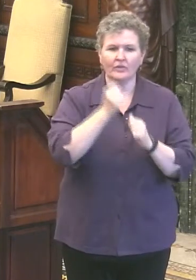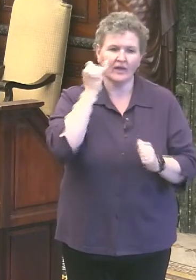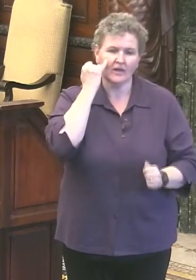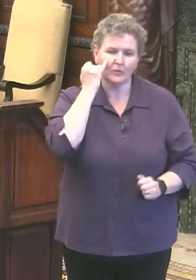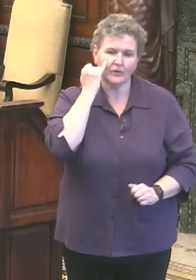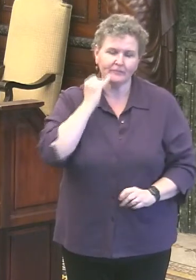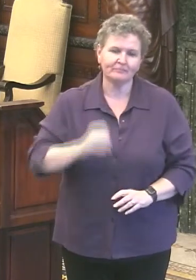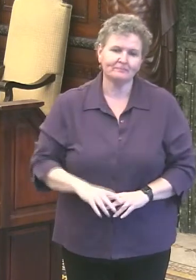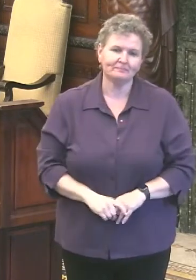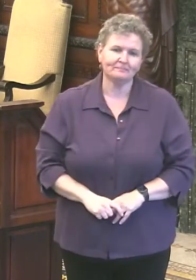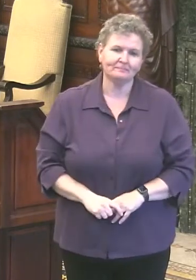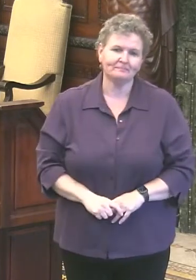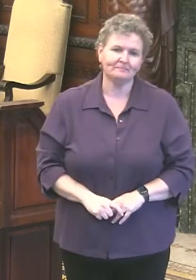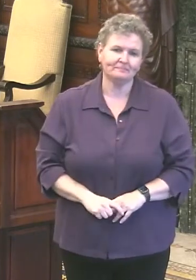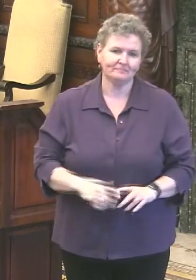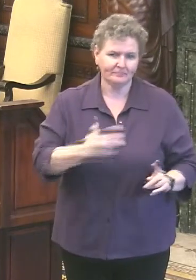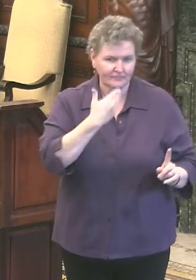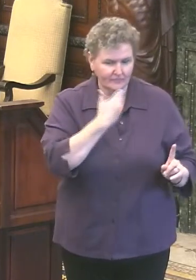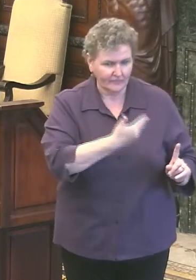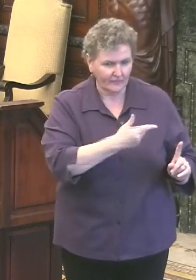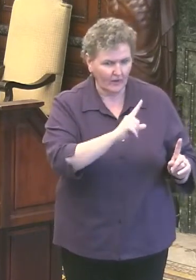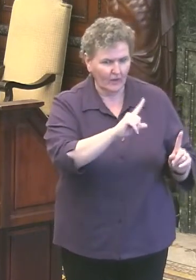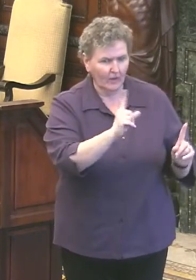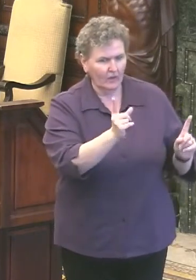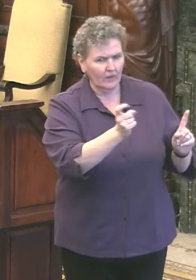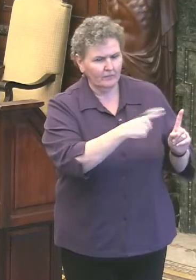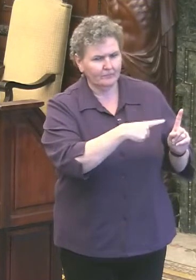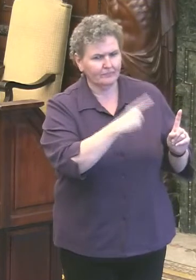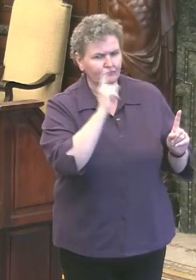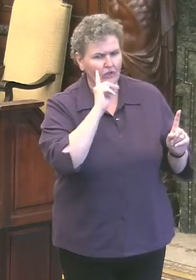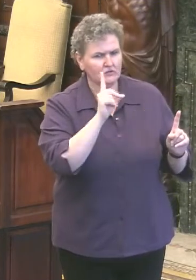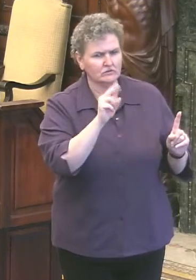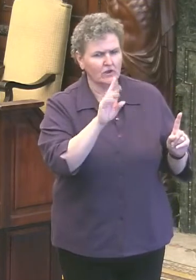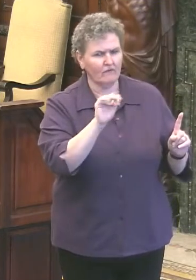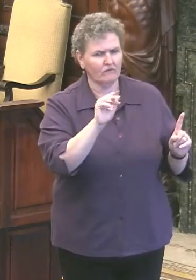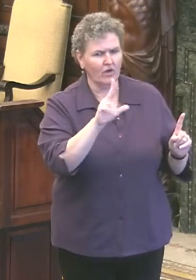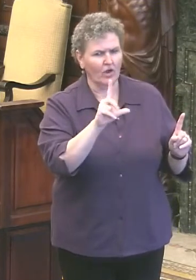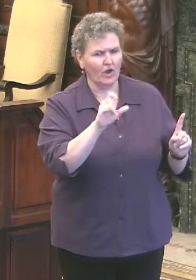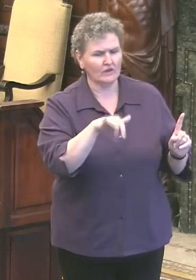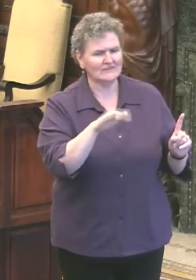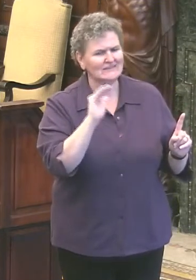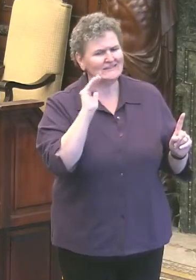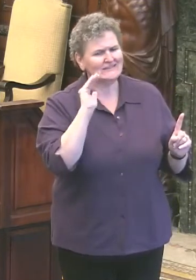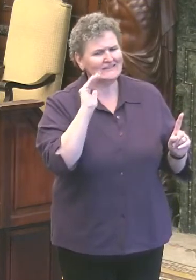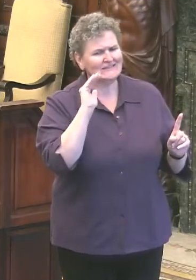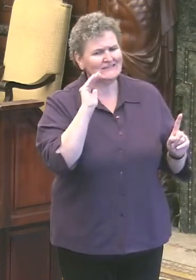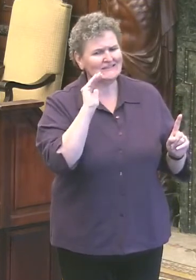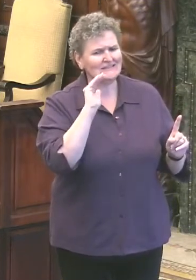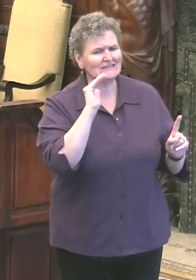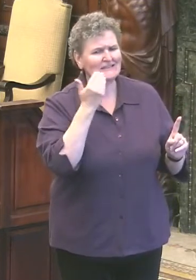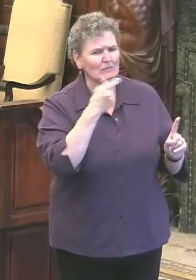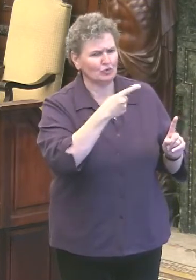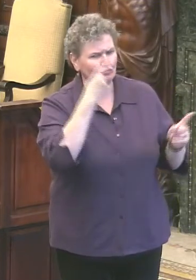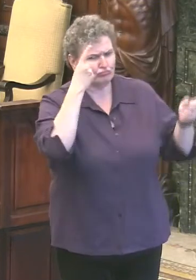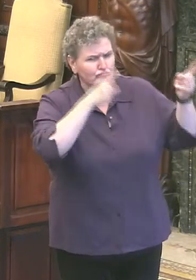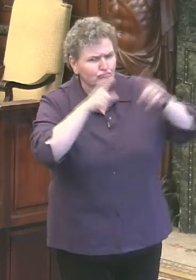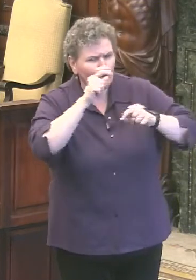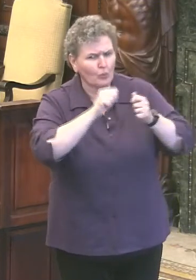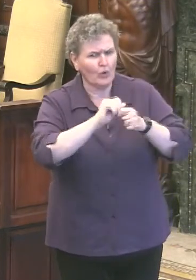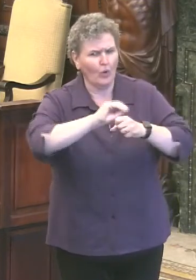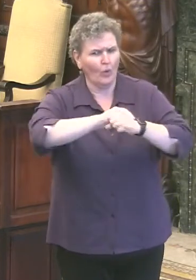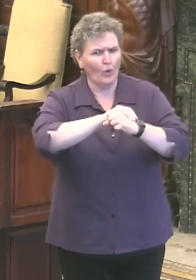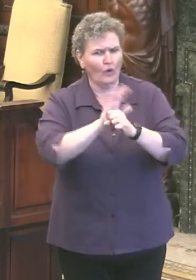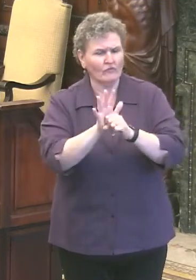Thanks very much. Dr. Farley, there seems to be growing agreement that the coronavirus may spread more widely than